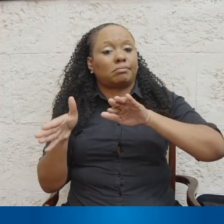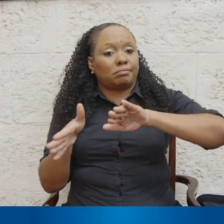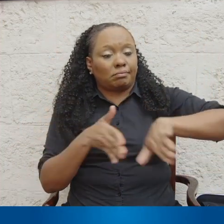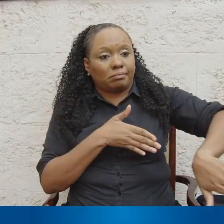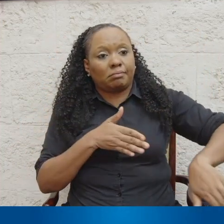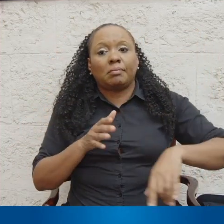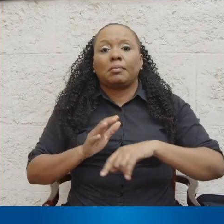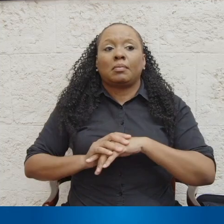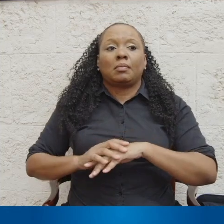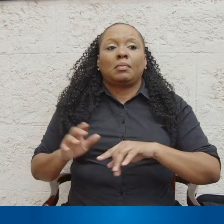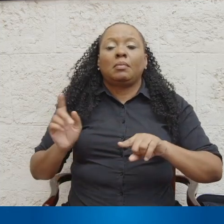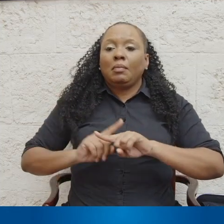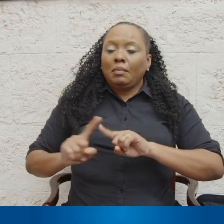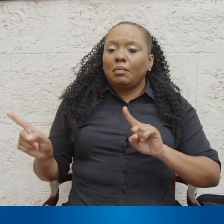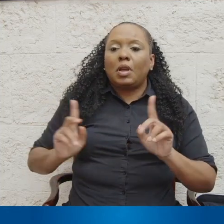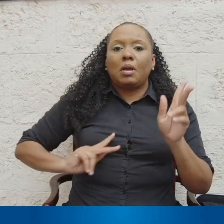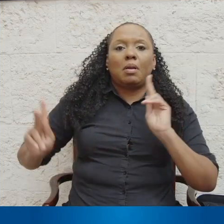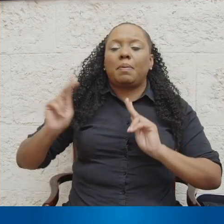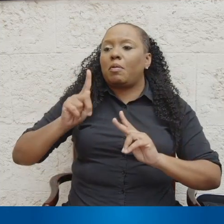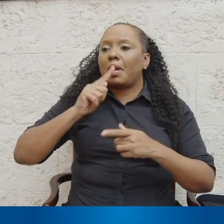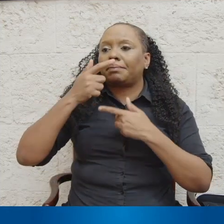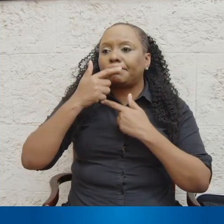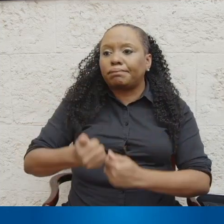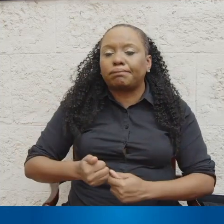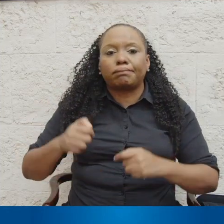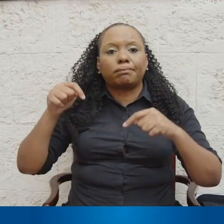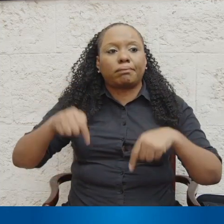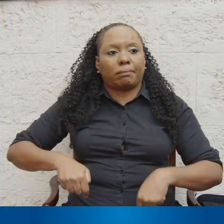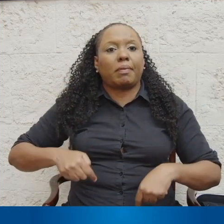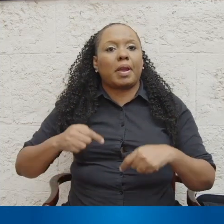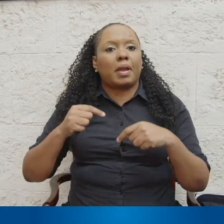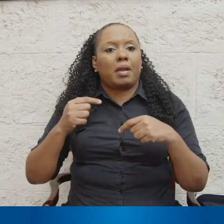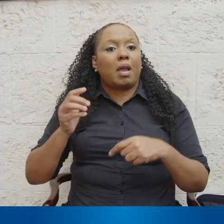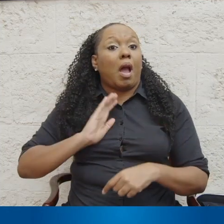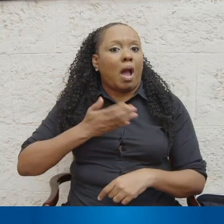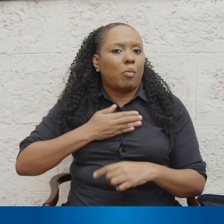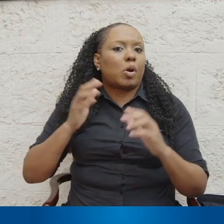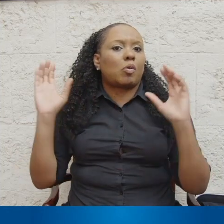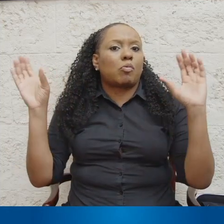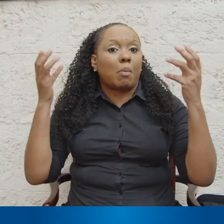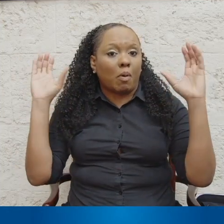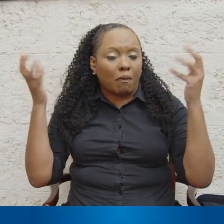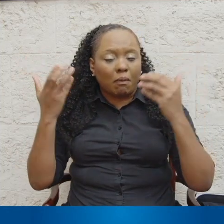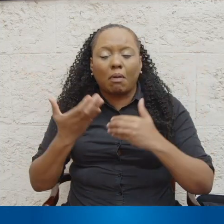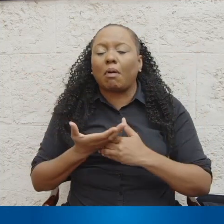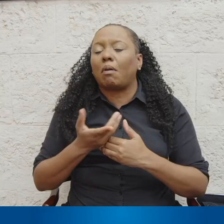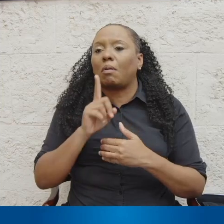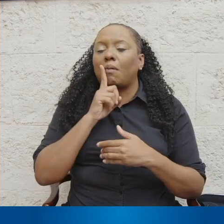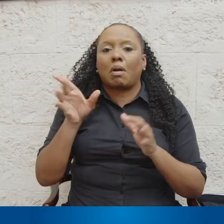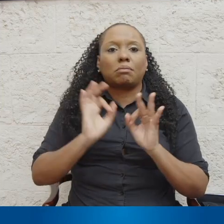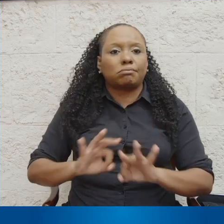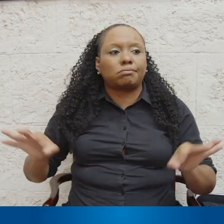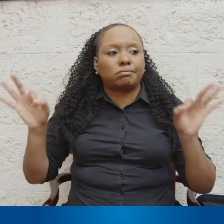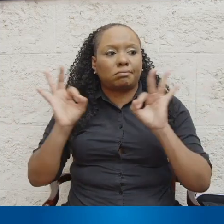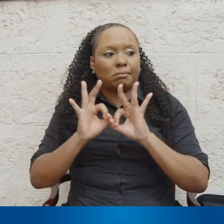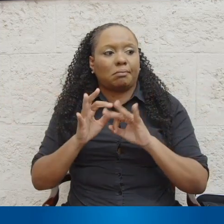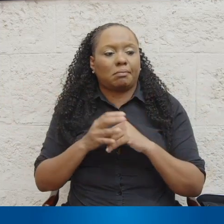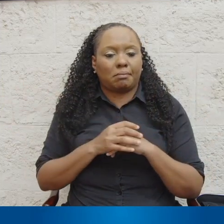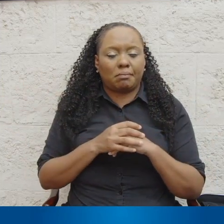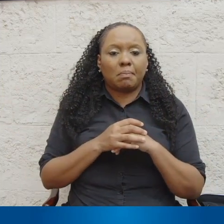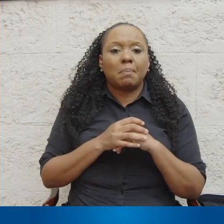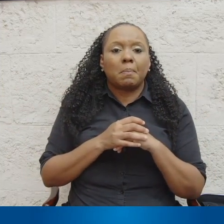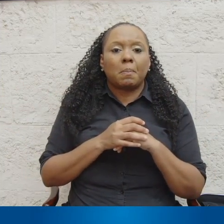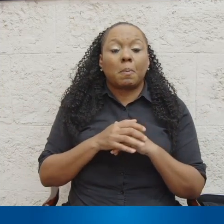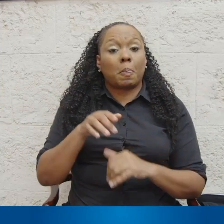for what we'll be doing here in Barbados for crop over as a big spectacle. And I want to say to you that you